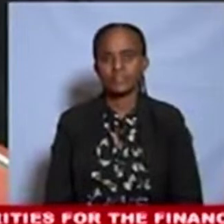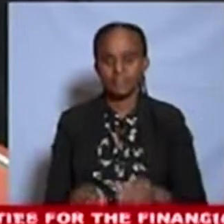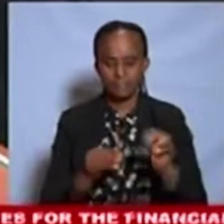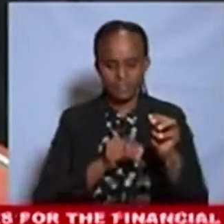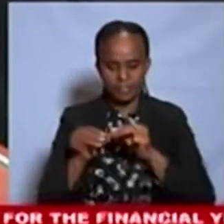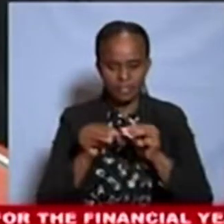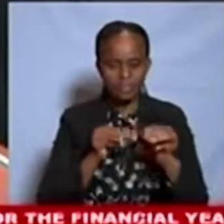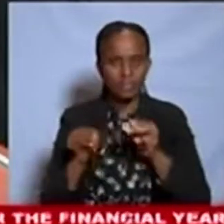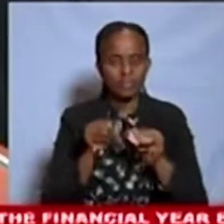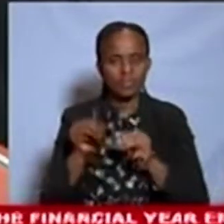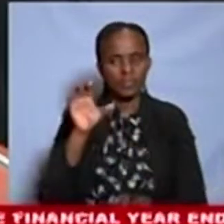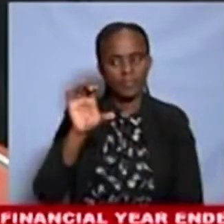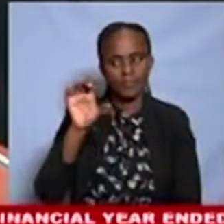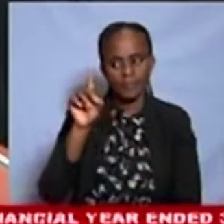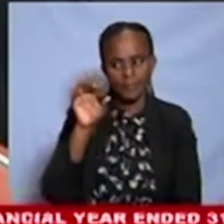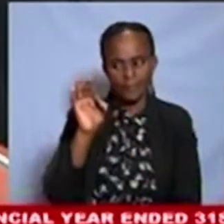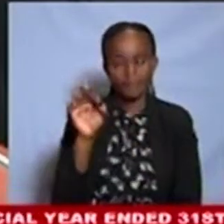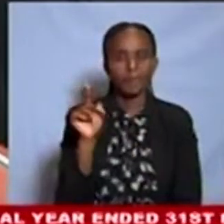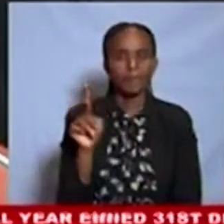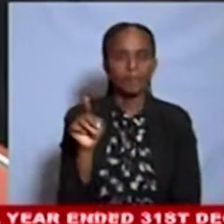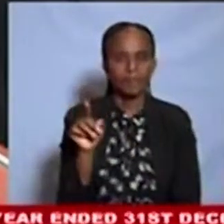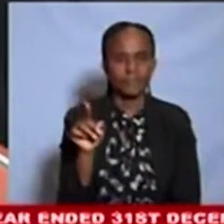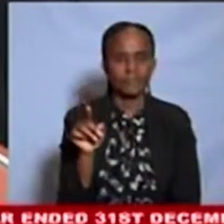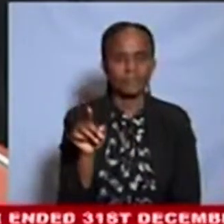Management of Constituency Development Fund.